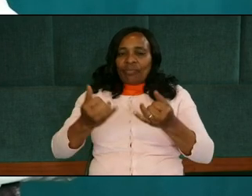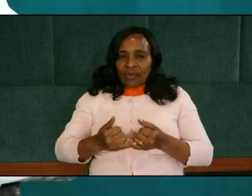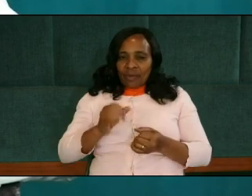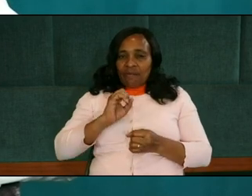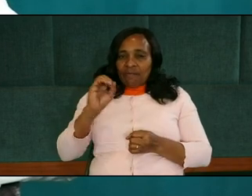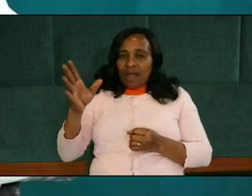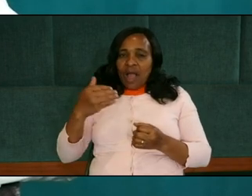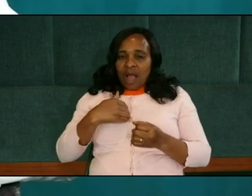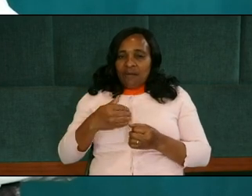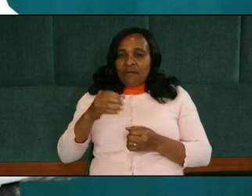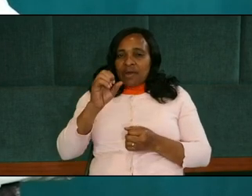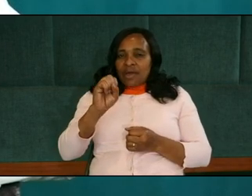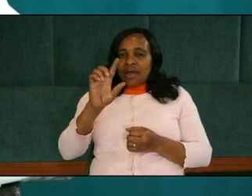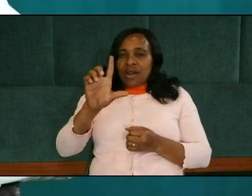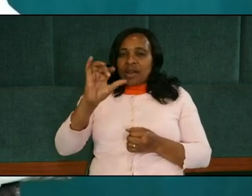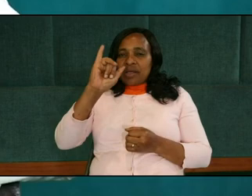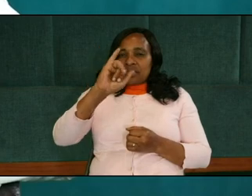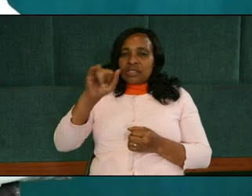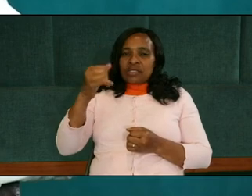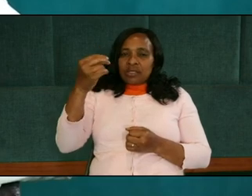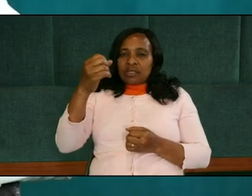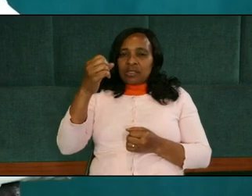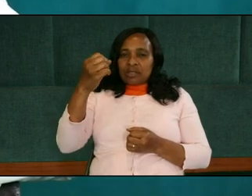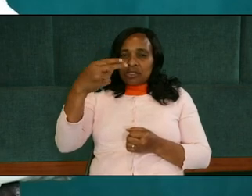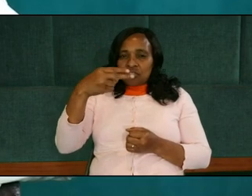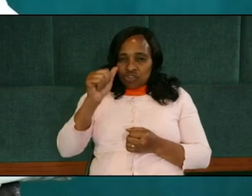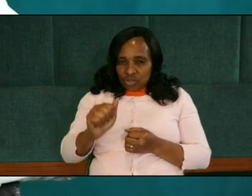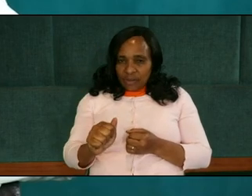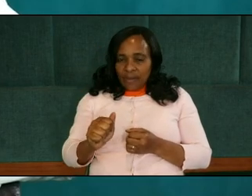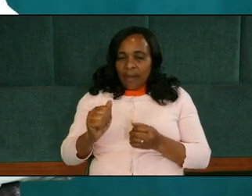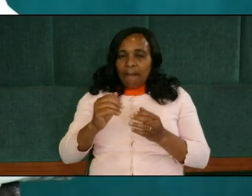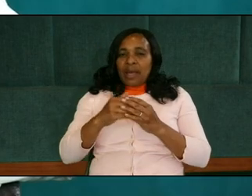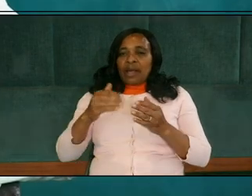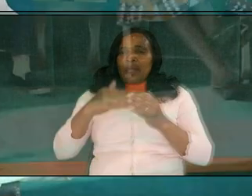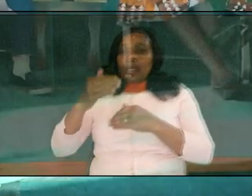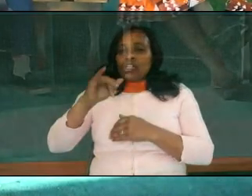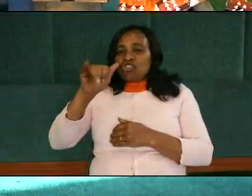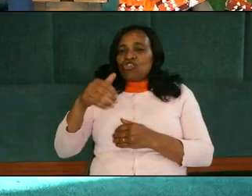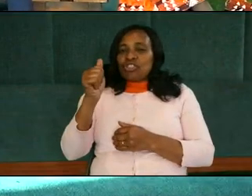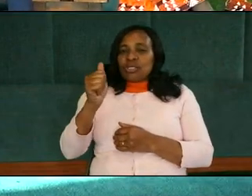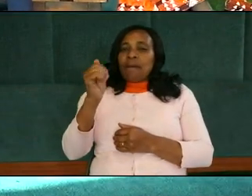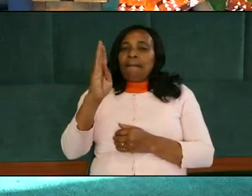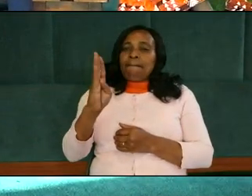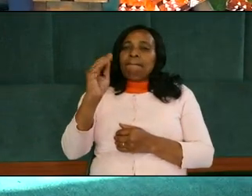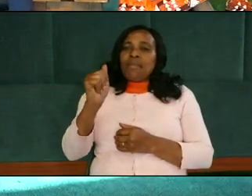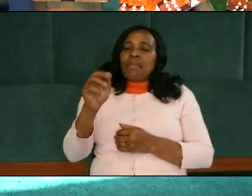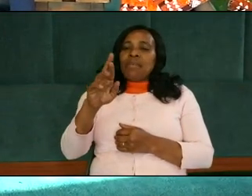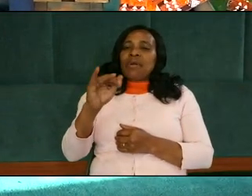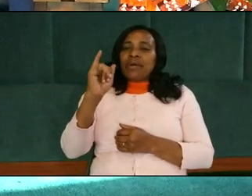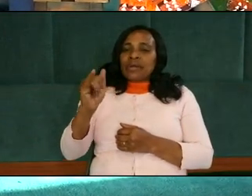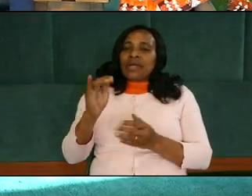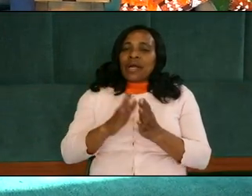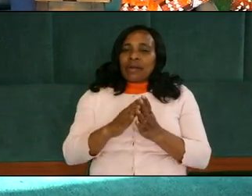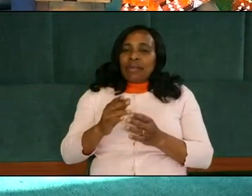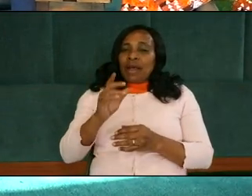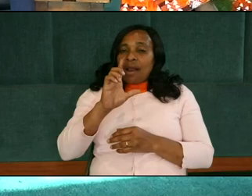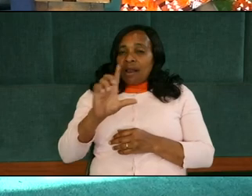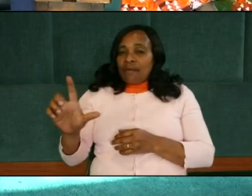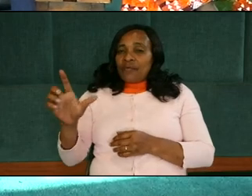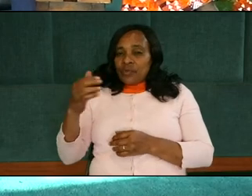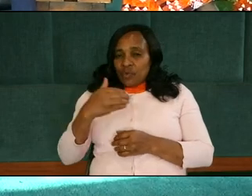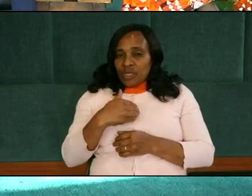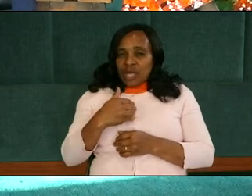right, we have Mona Lisa. And next to me, on my right, we have Jabari. On my left, we